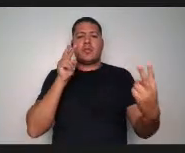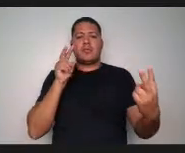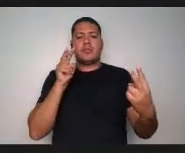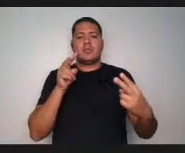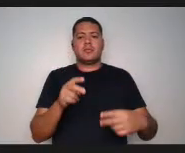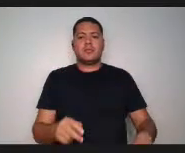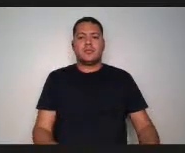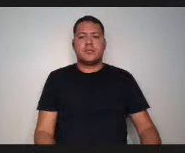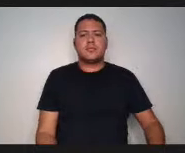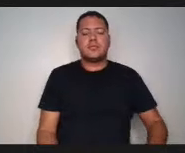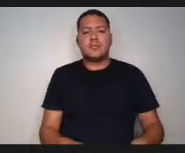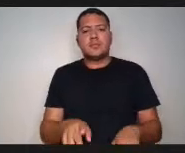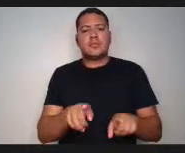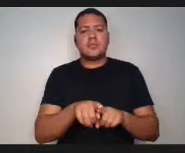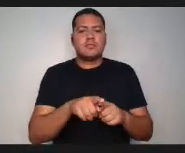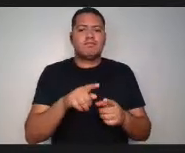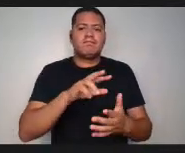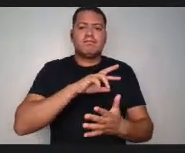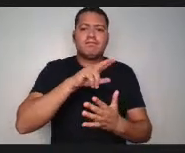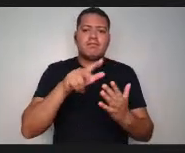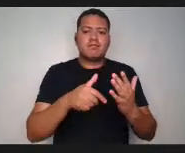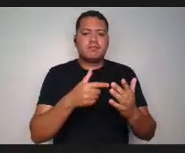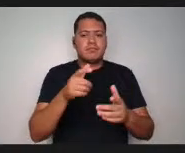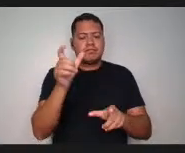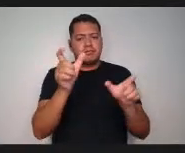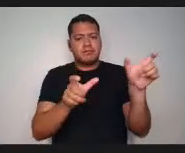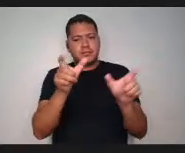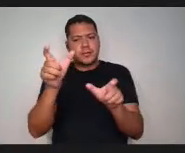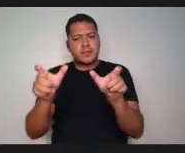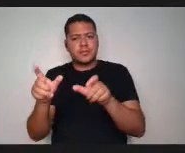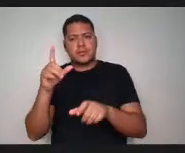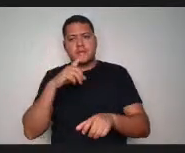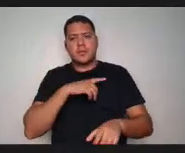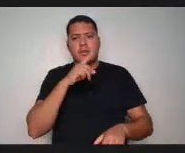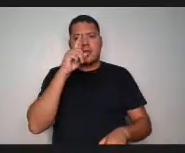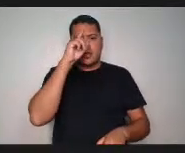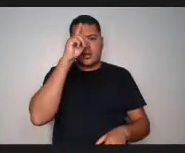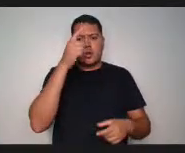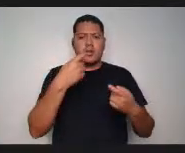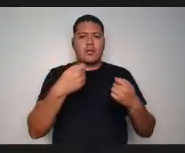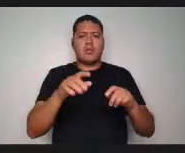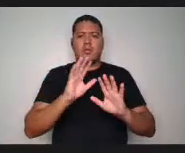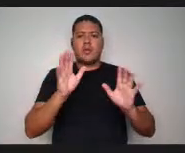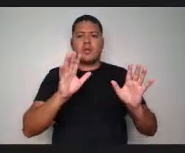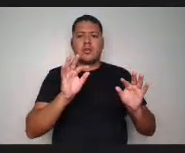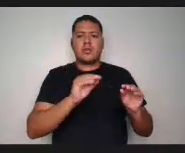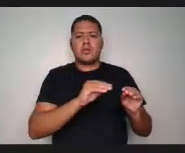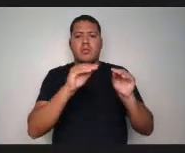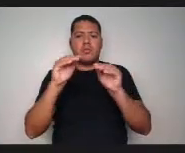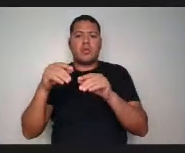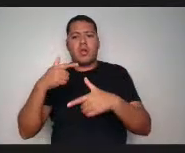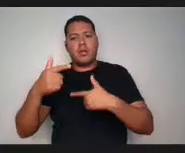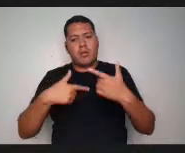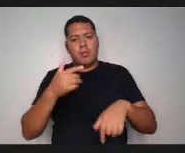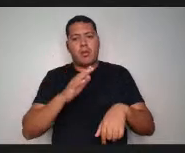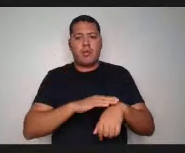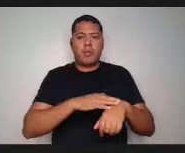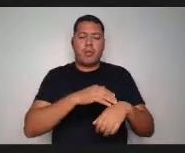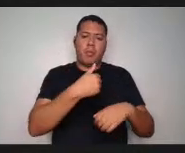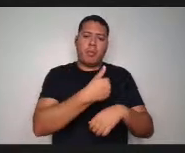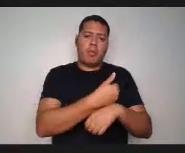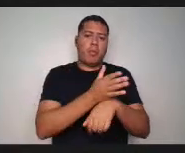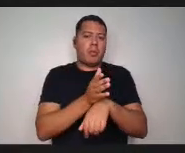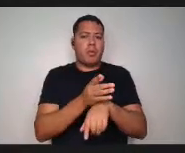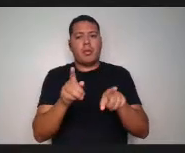commutes, relief from negative office politics, and flexibility. You know, I